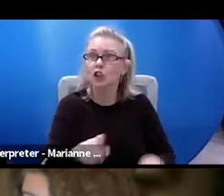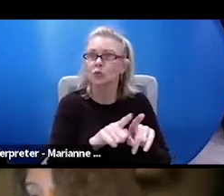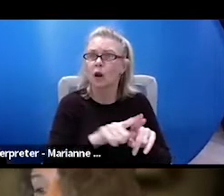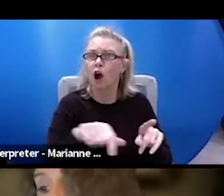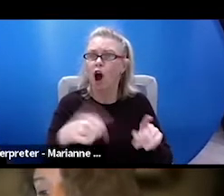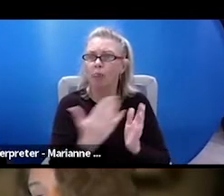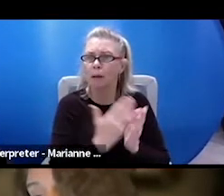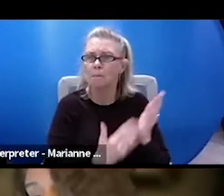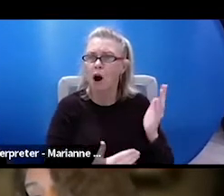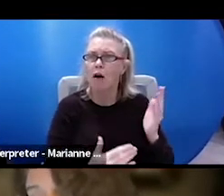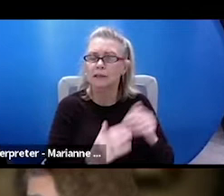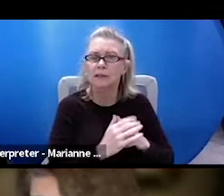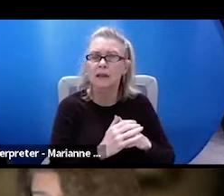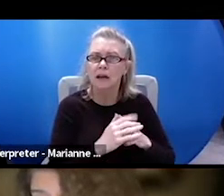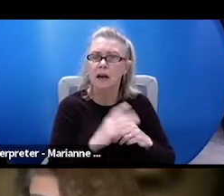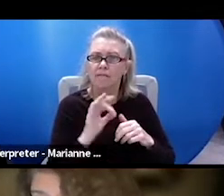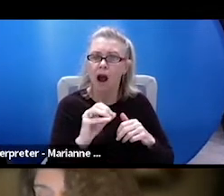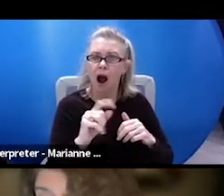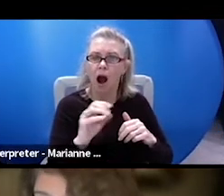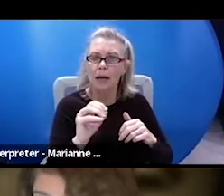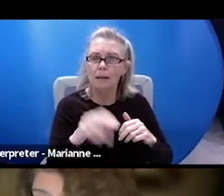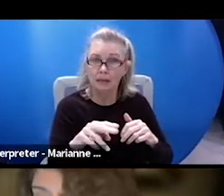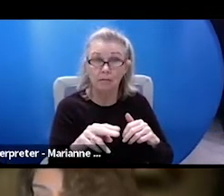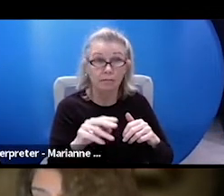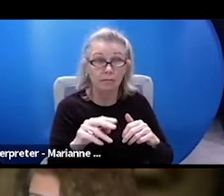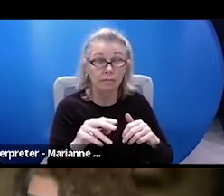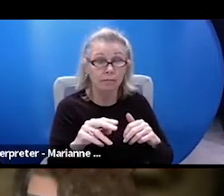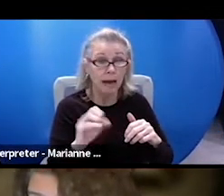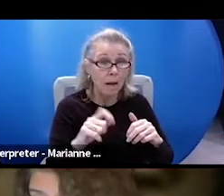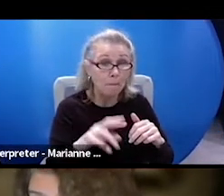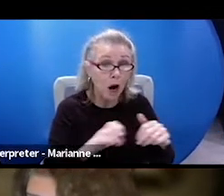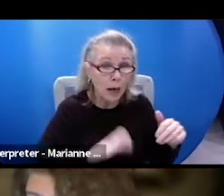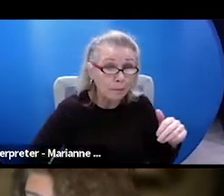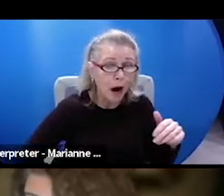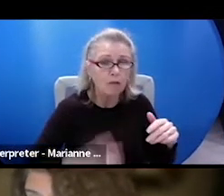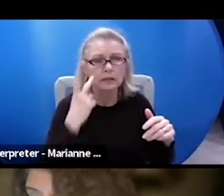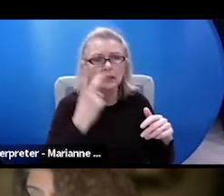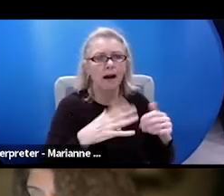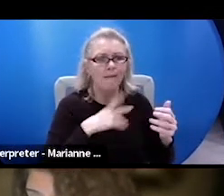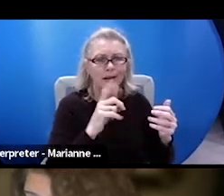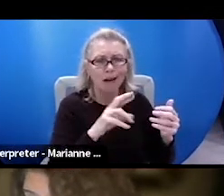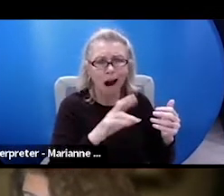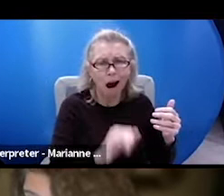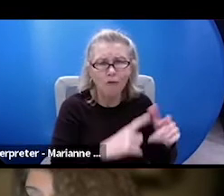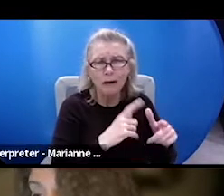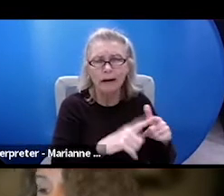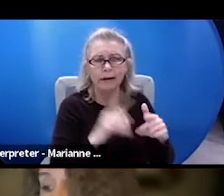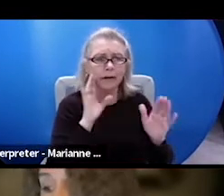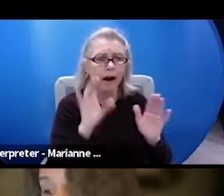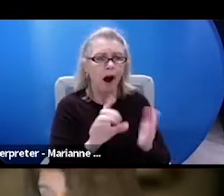Empire. The archive that we have includes diaries, photographs, ephemera, newspapers, personal